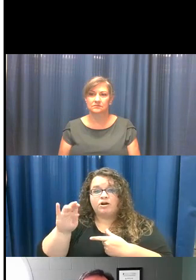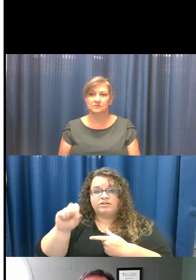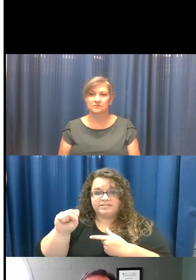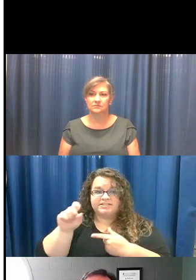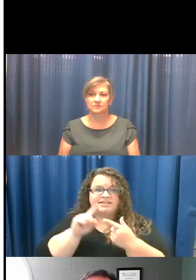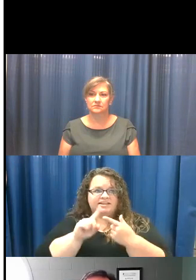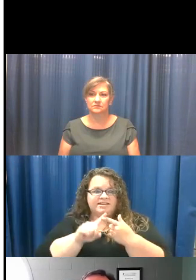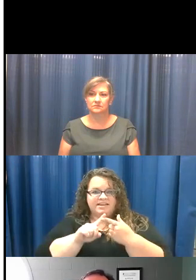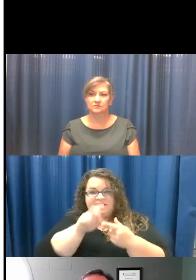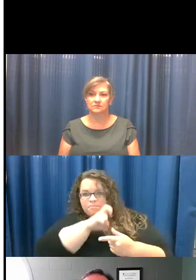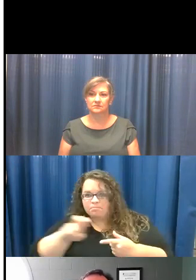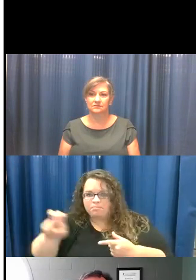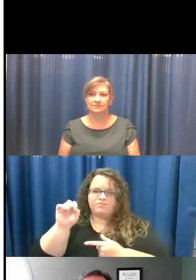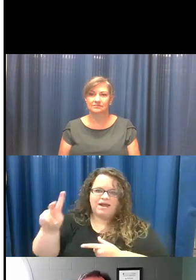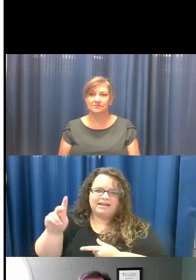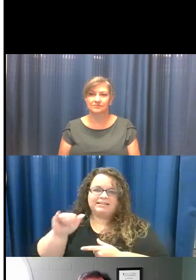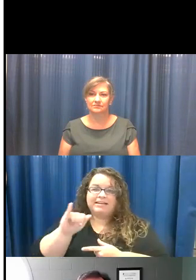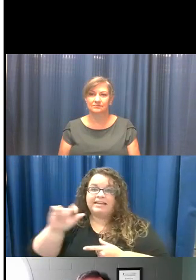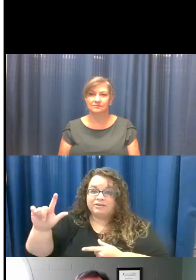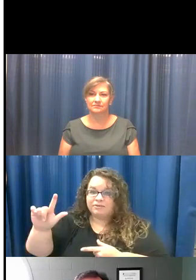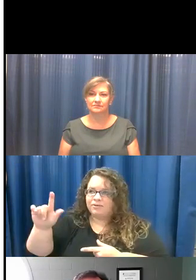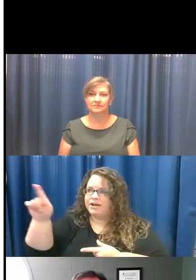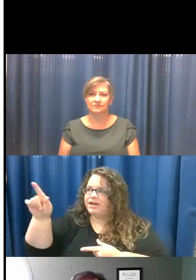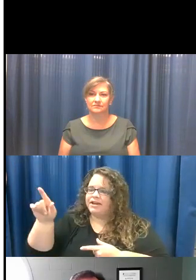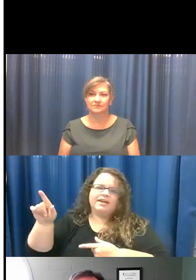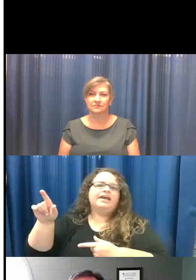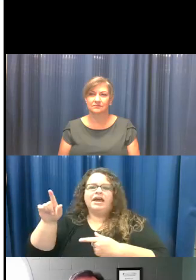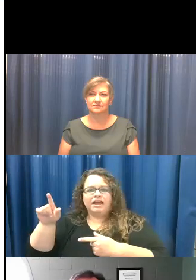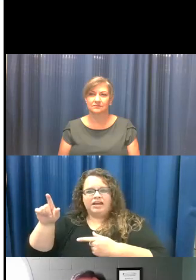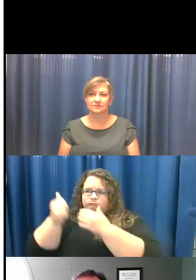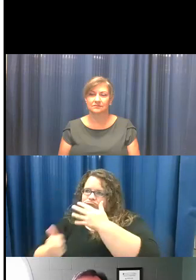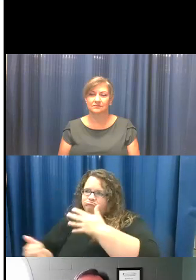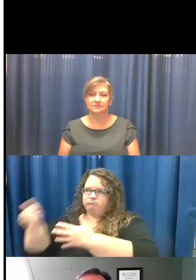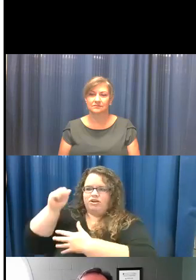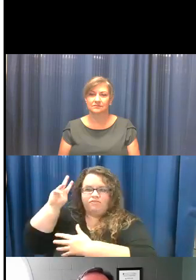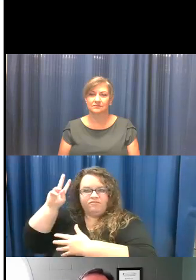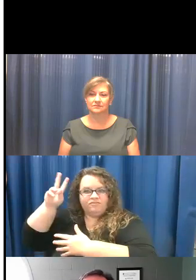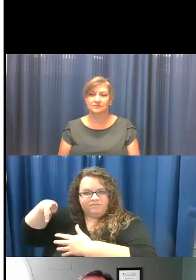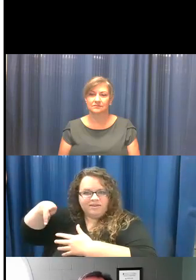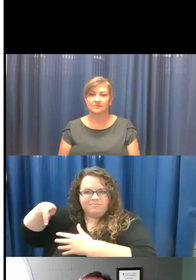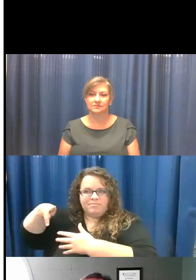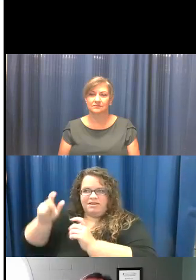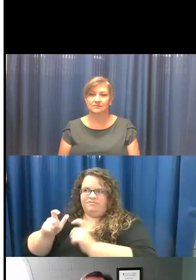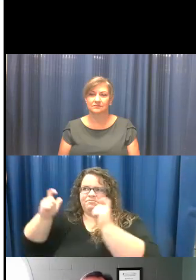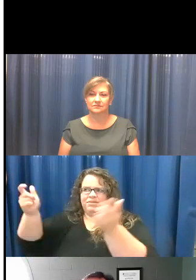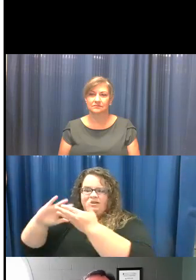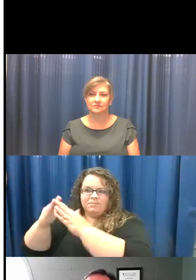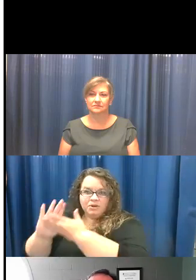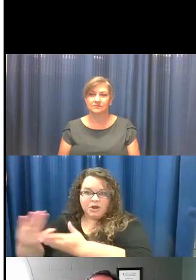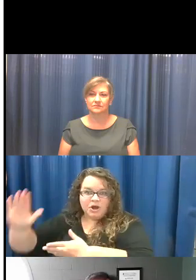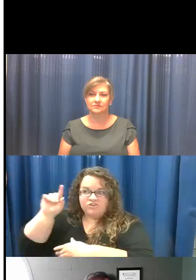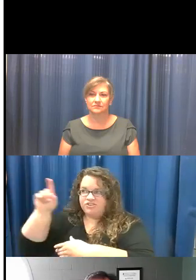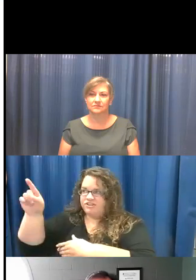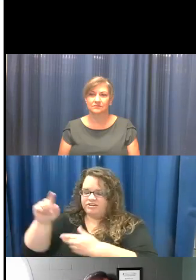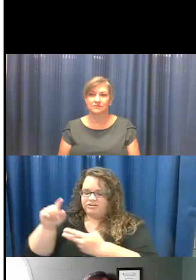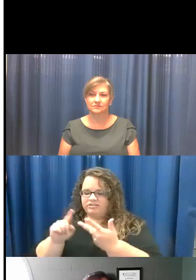move back to Illinois and taking a big promotion as a vice president of a large community college in Illinois. And we had